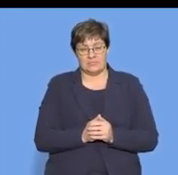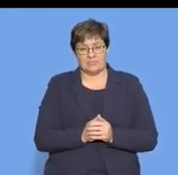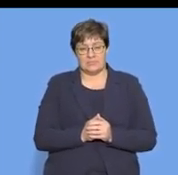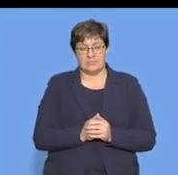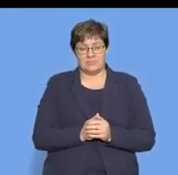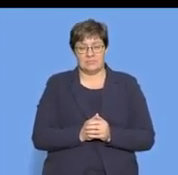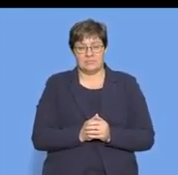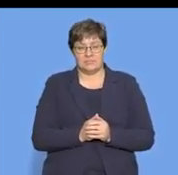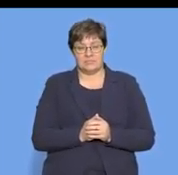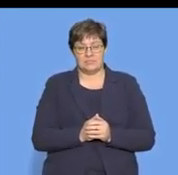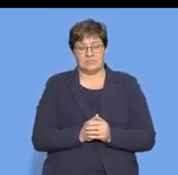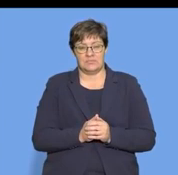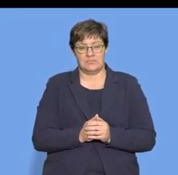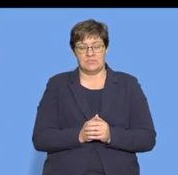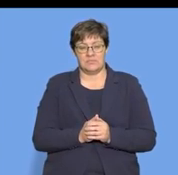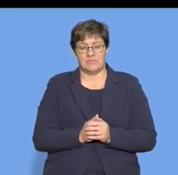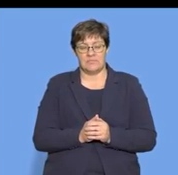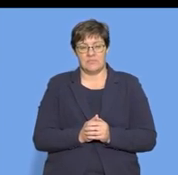line.